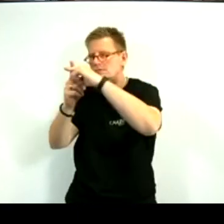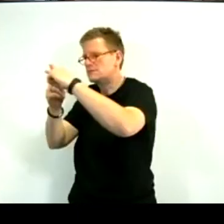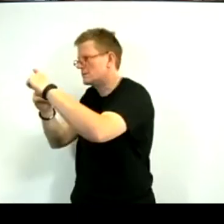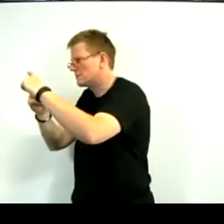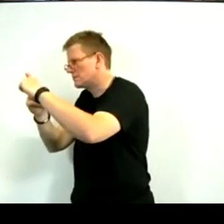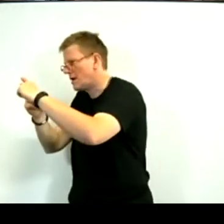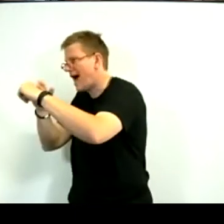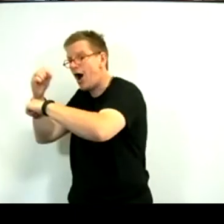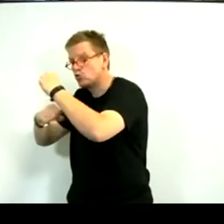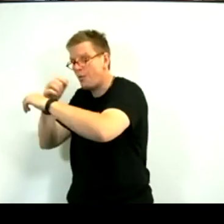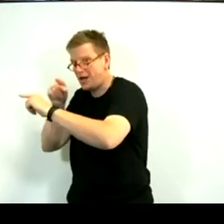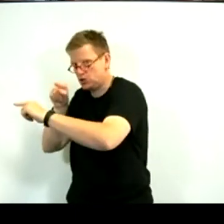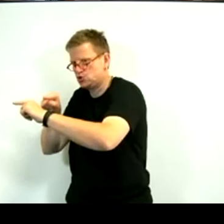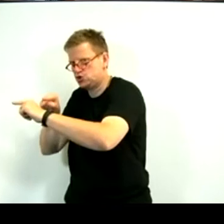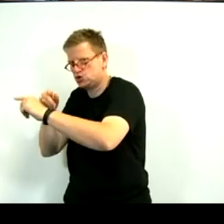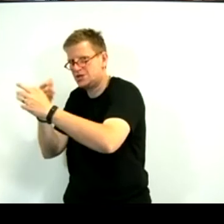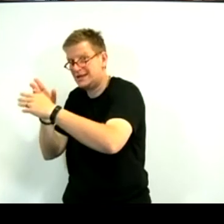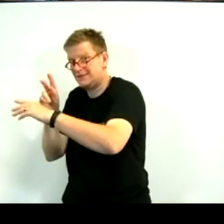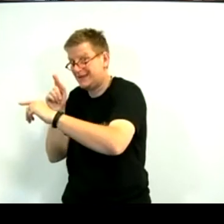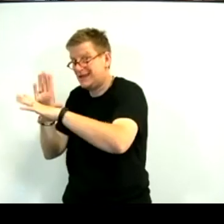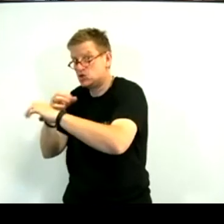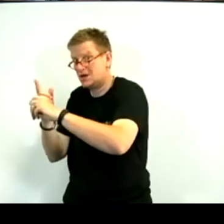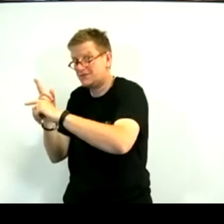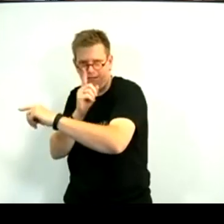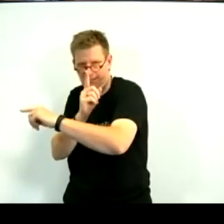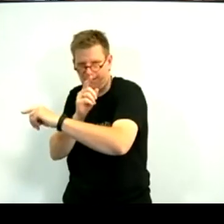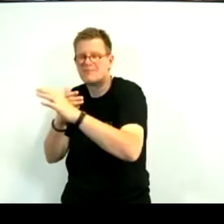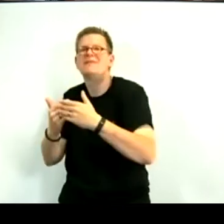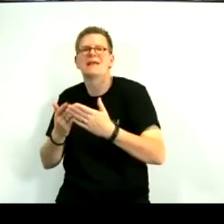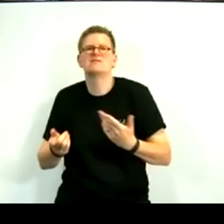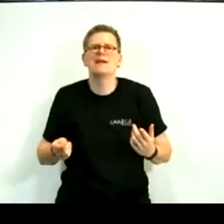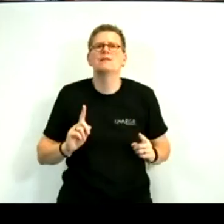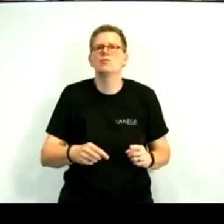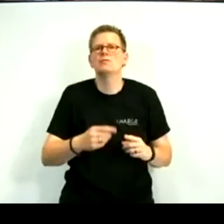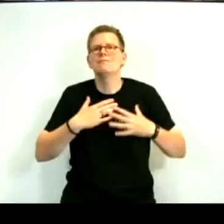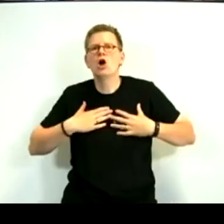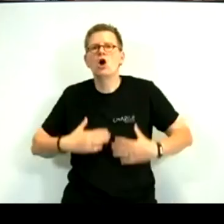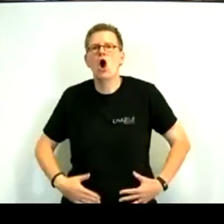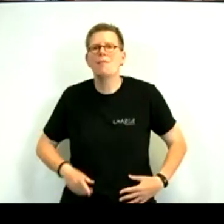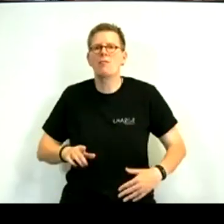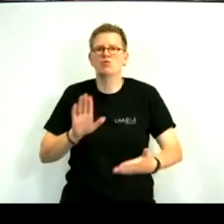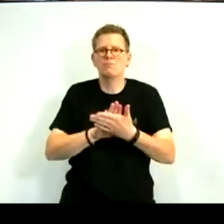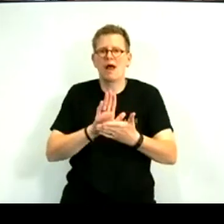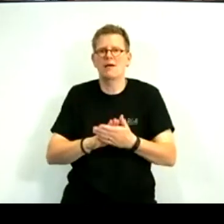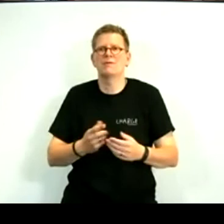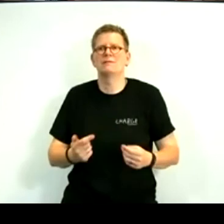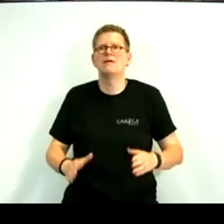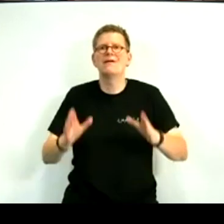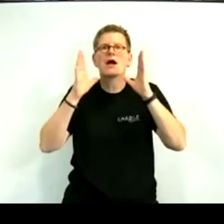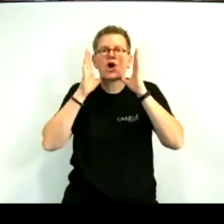body moving and stop your head moving so that your eyes can continue to look. And the